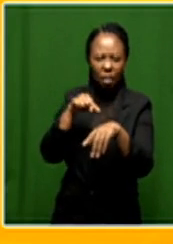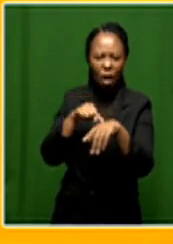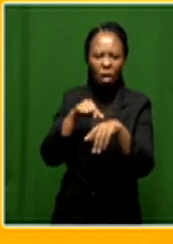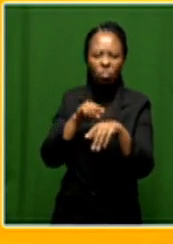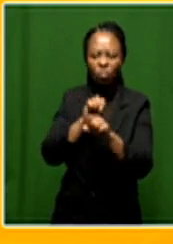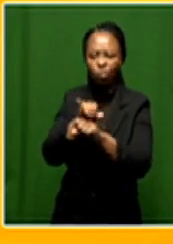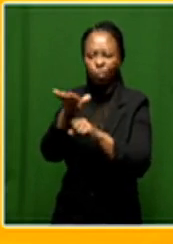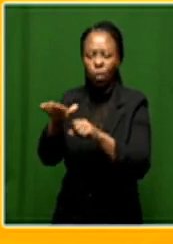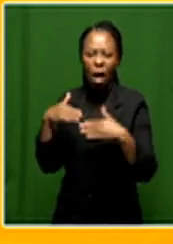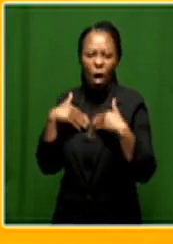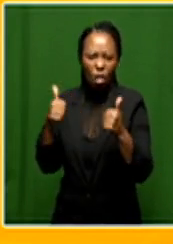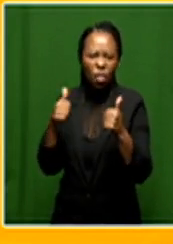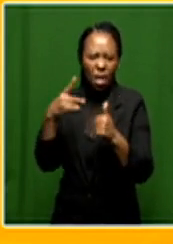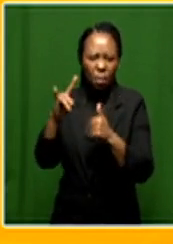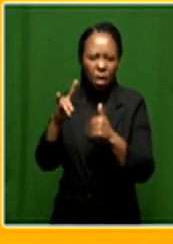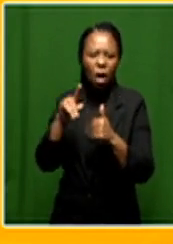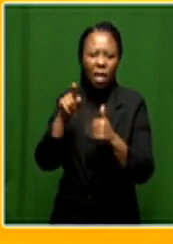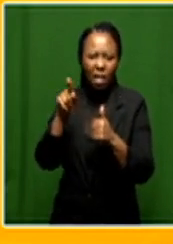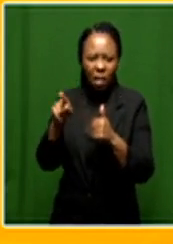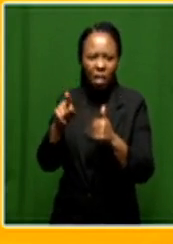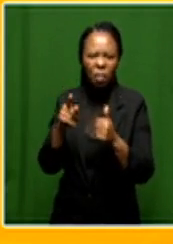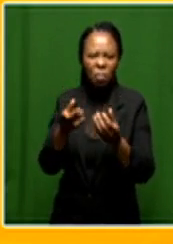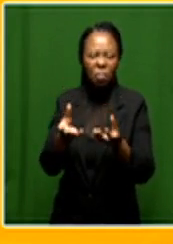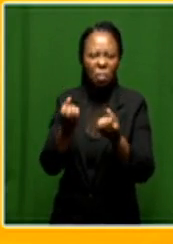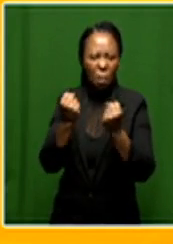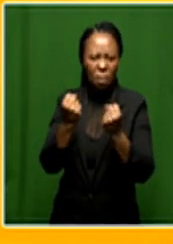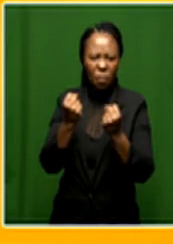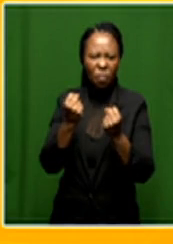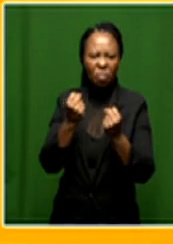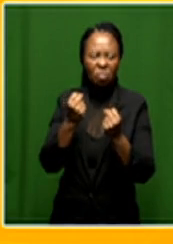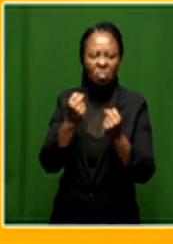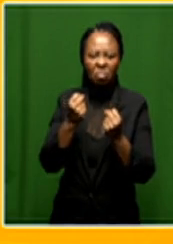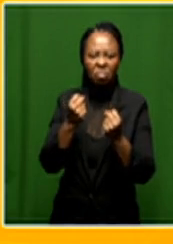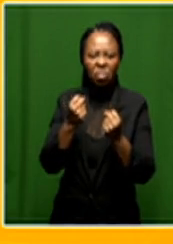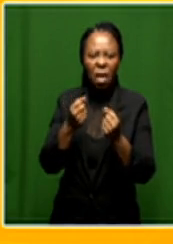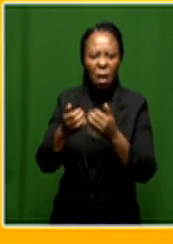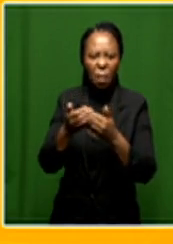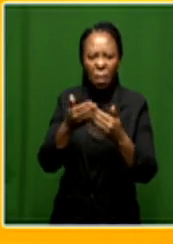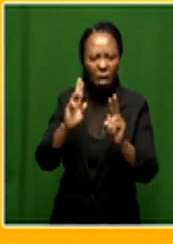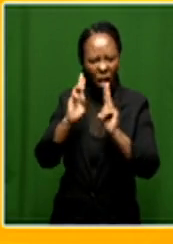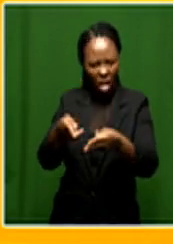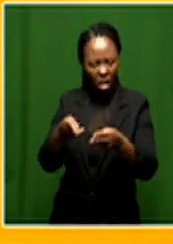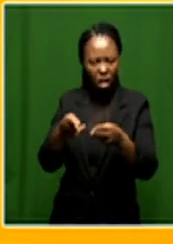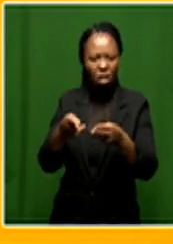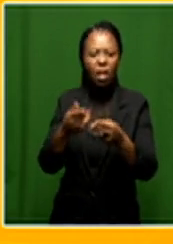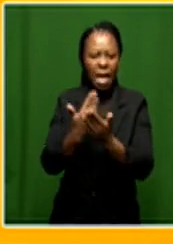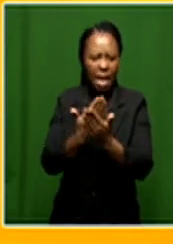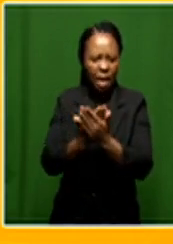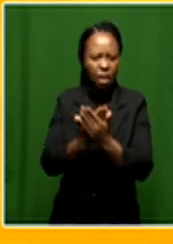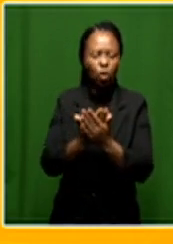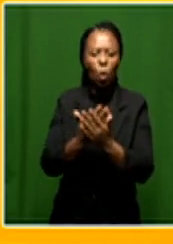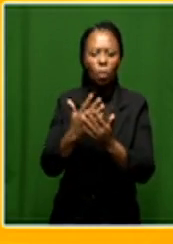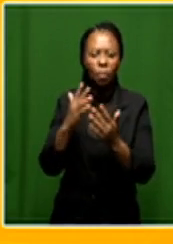ones actually cause them to abort fetuses and eventually die. The virus mainly affects cattle,